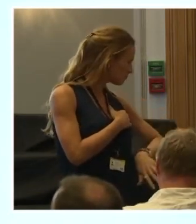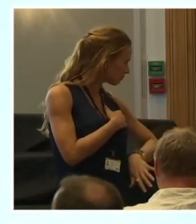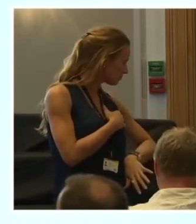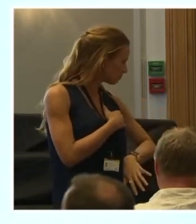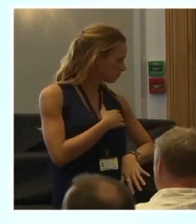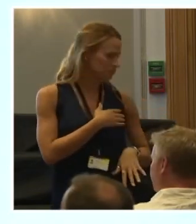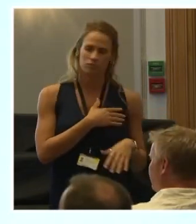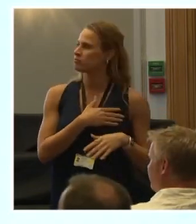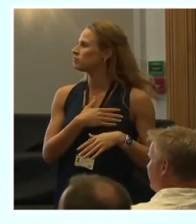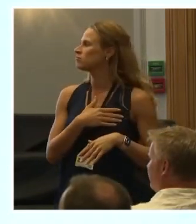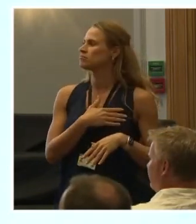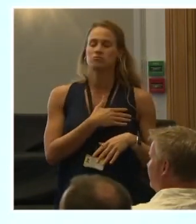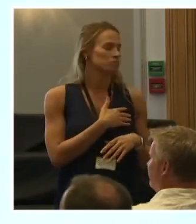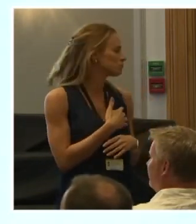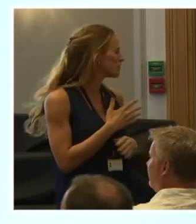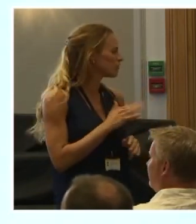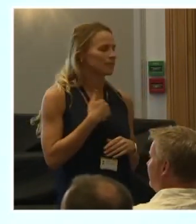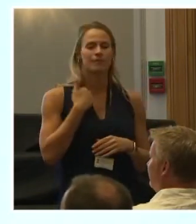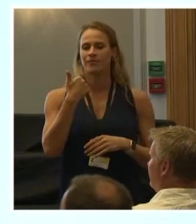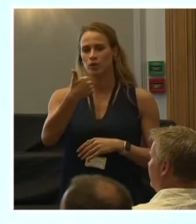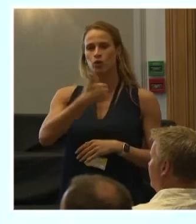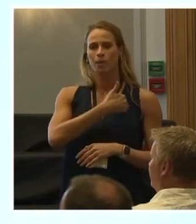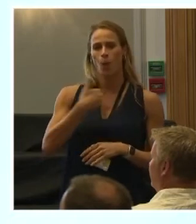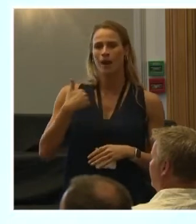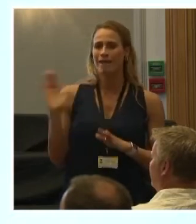Thank you, Tina. And good morning, everybody.